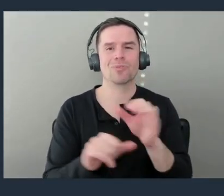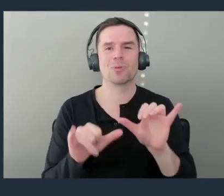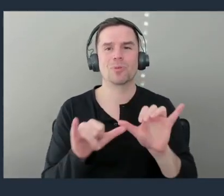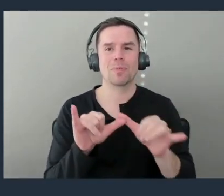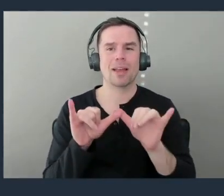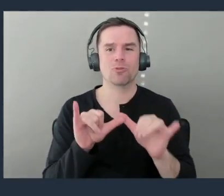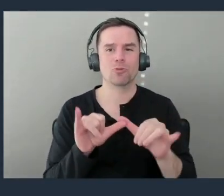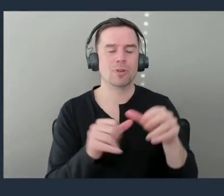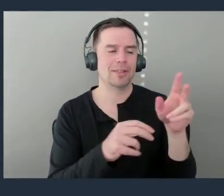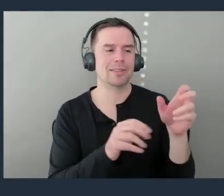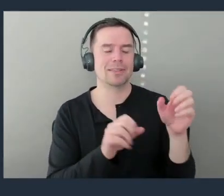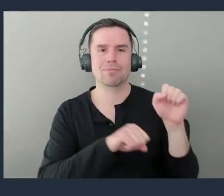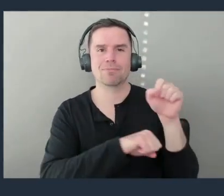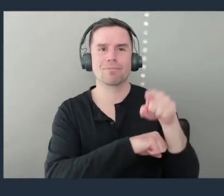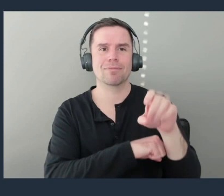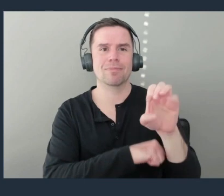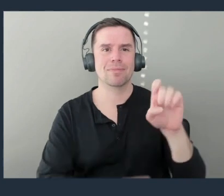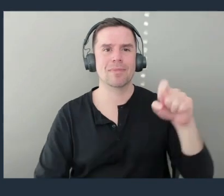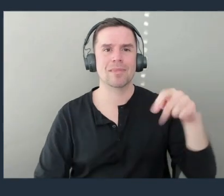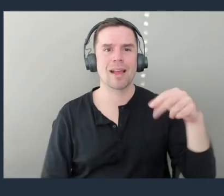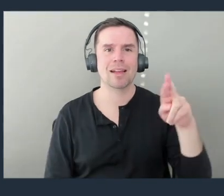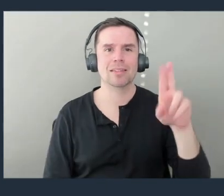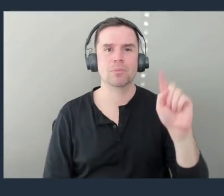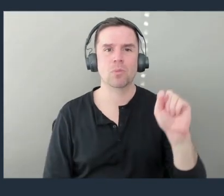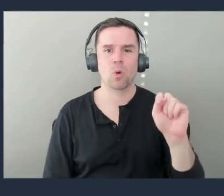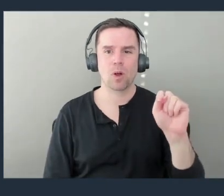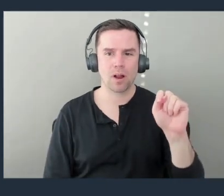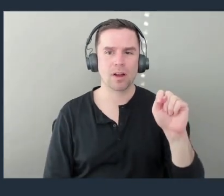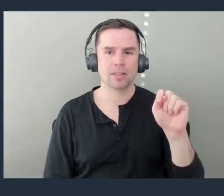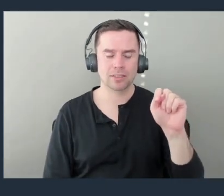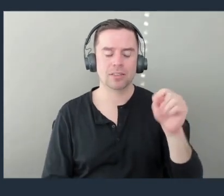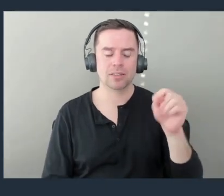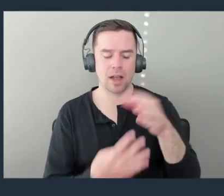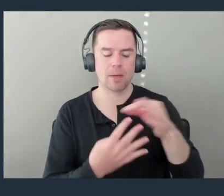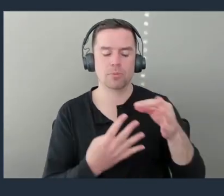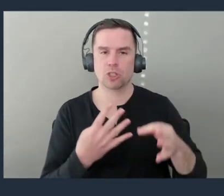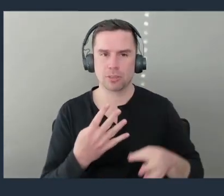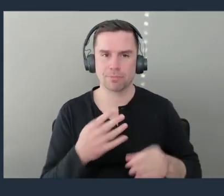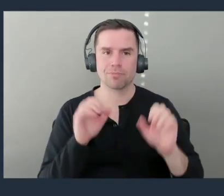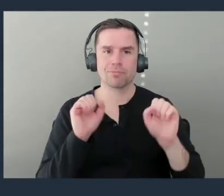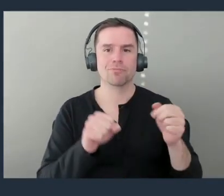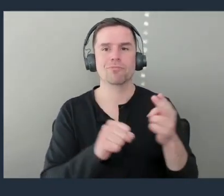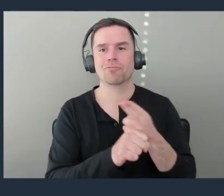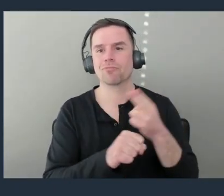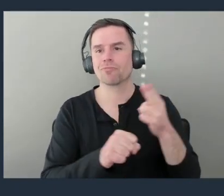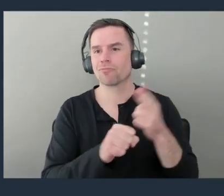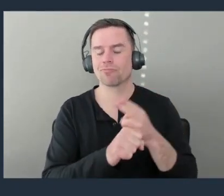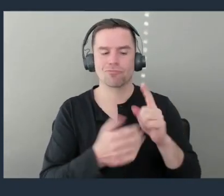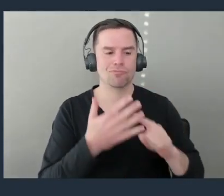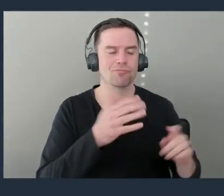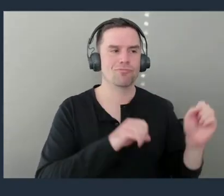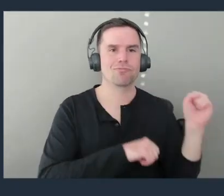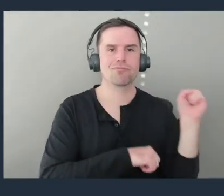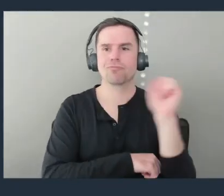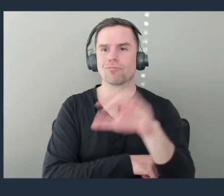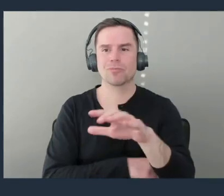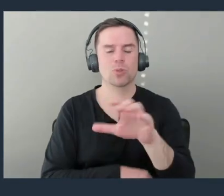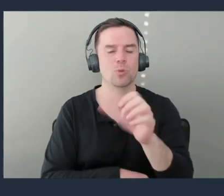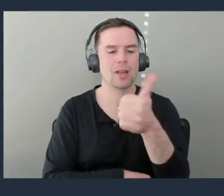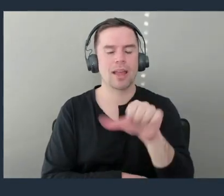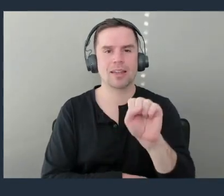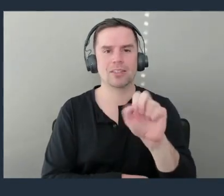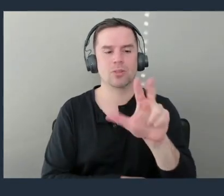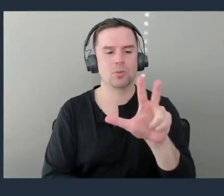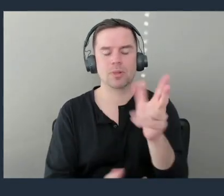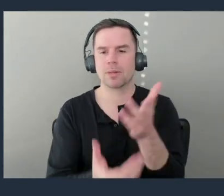send a CSV or Parquet file containing all of the metrics in the dashboard to any S3 bucket in your account. From